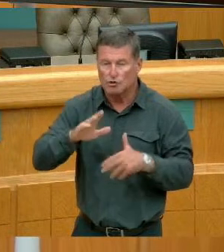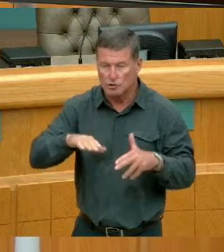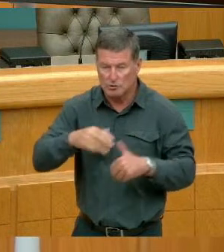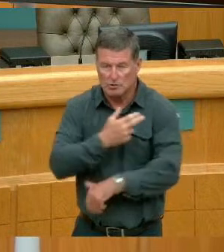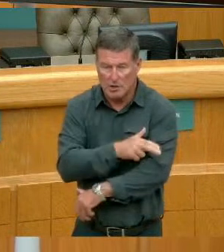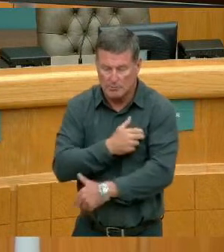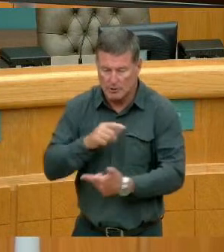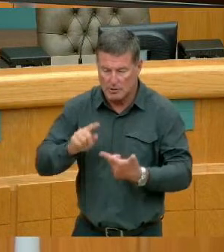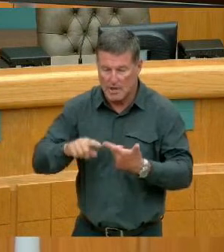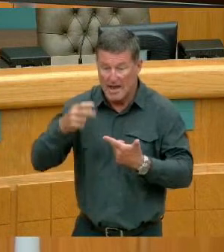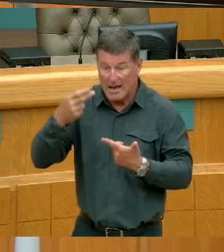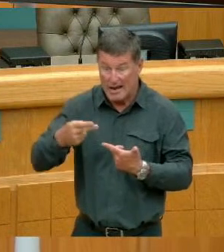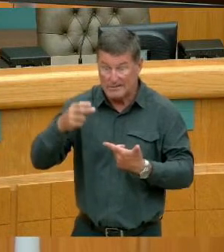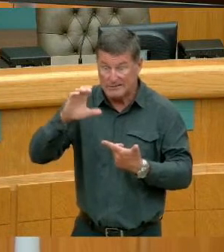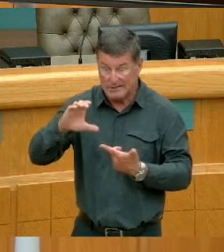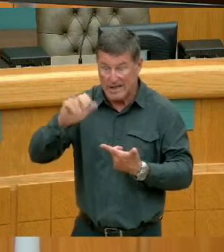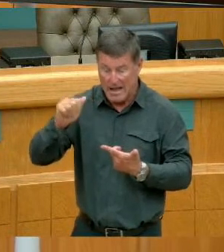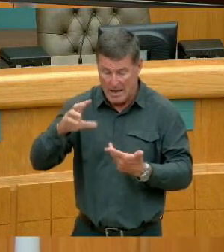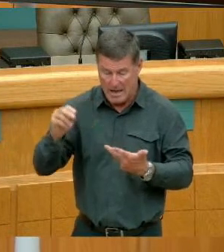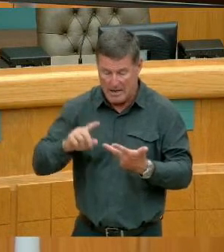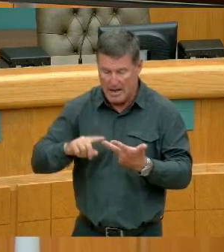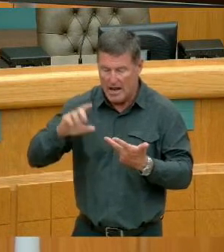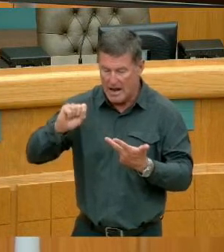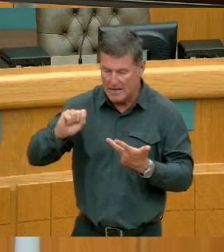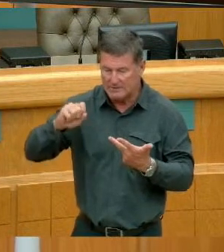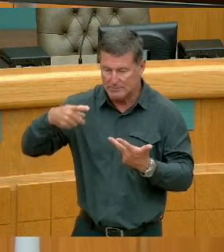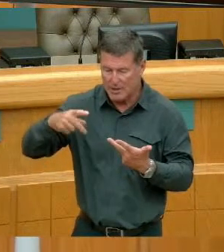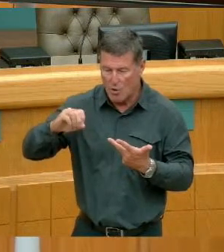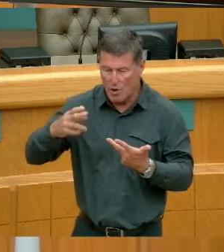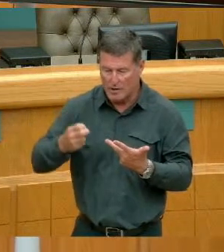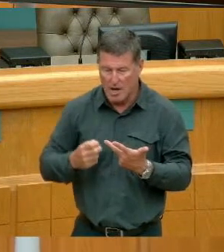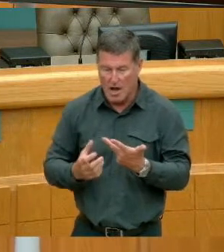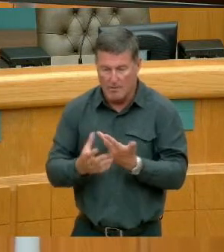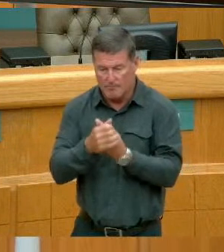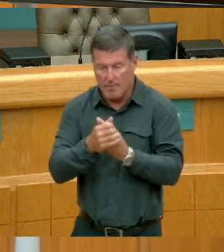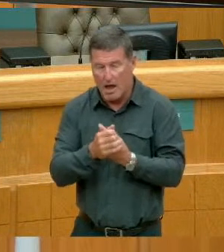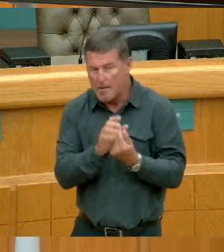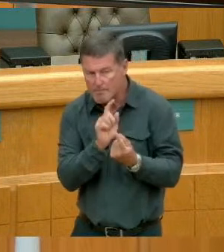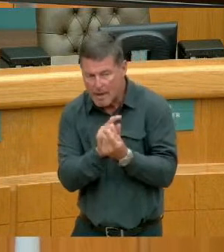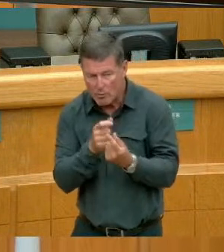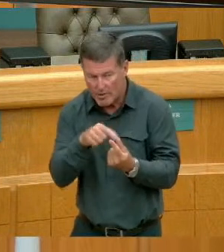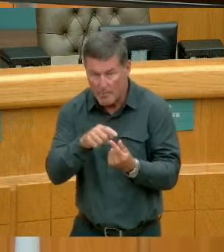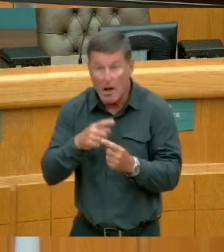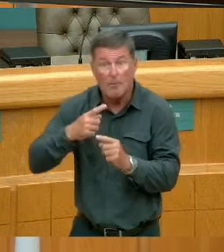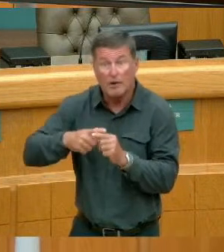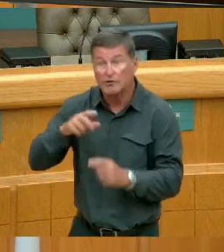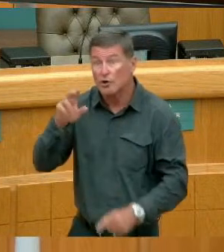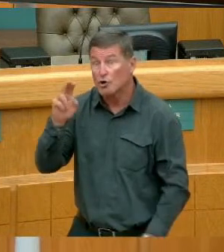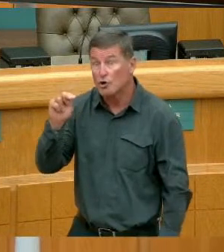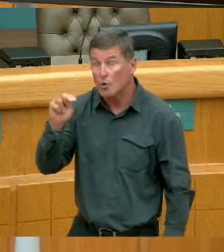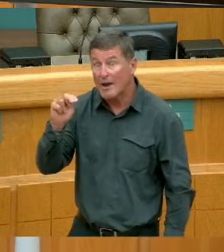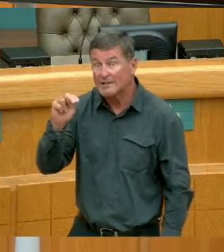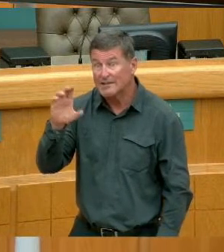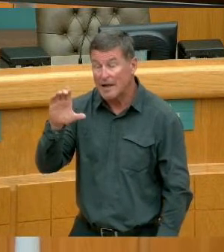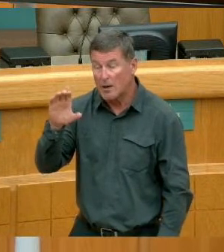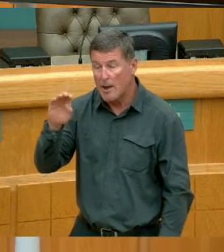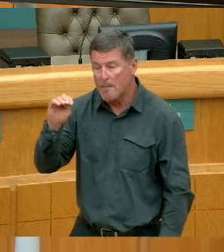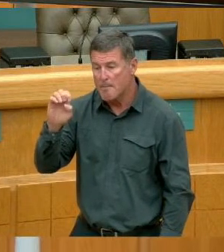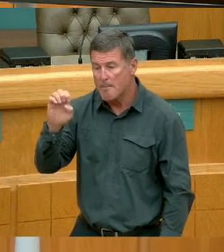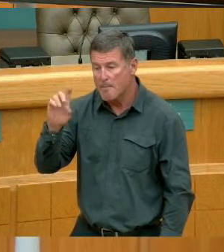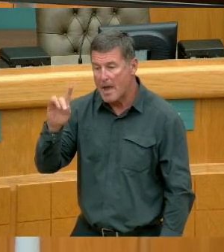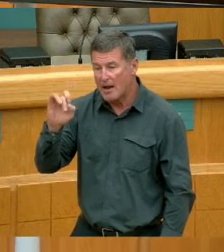Spohn. In addition, I was contacted by the Nueces Medical Society over the weekend. I think I might have mentioned that yesterday.